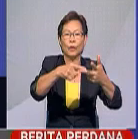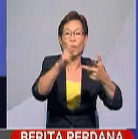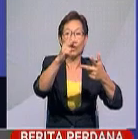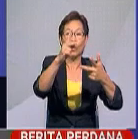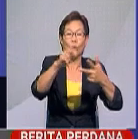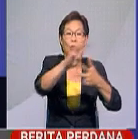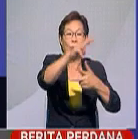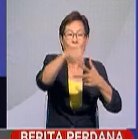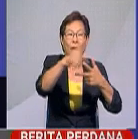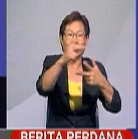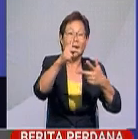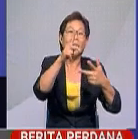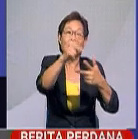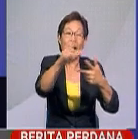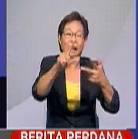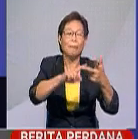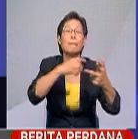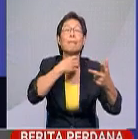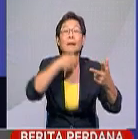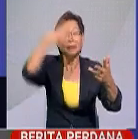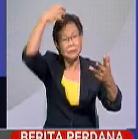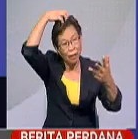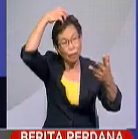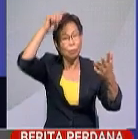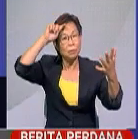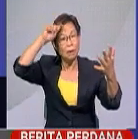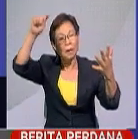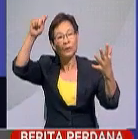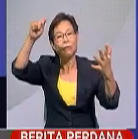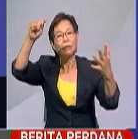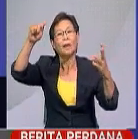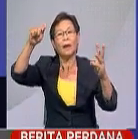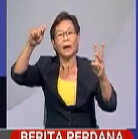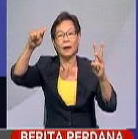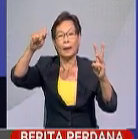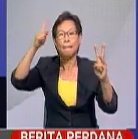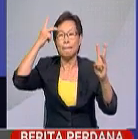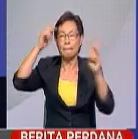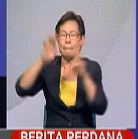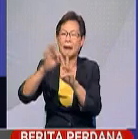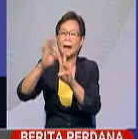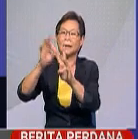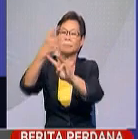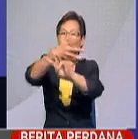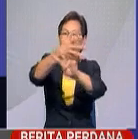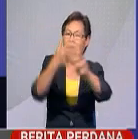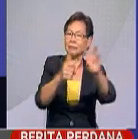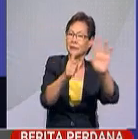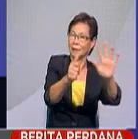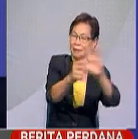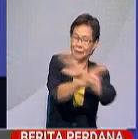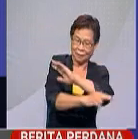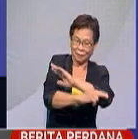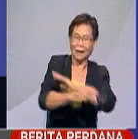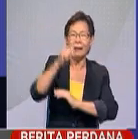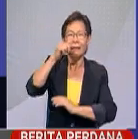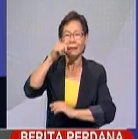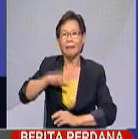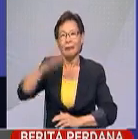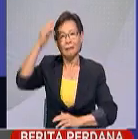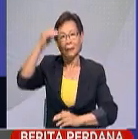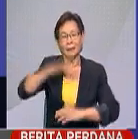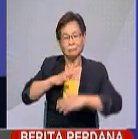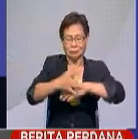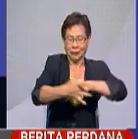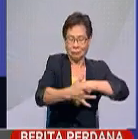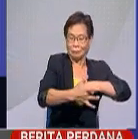Lumpur, Perak, Selangor, Terengganu, and Penang. Ladies and gentlemen,